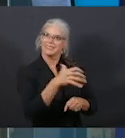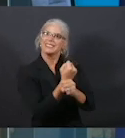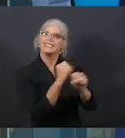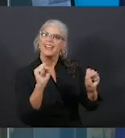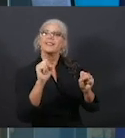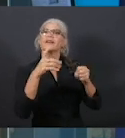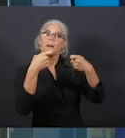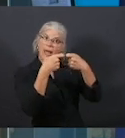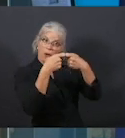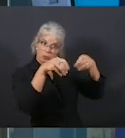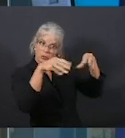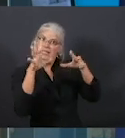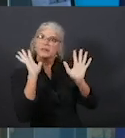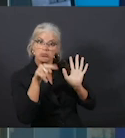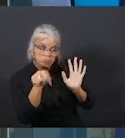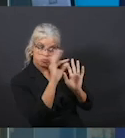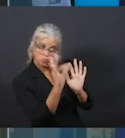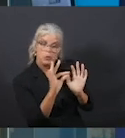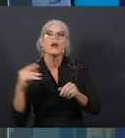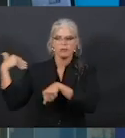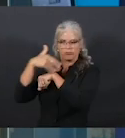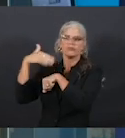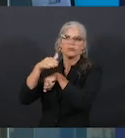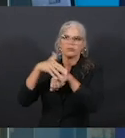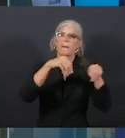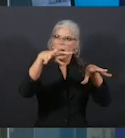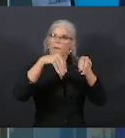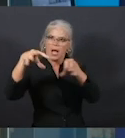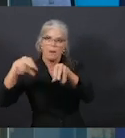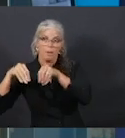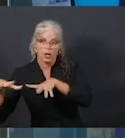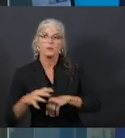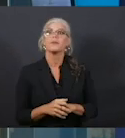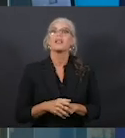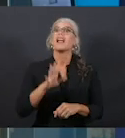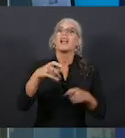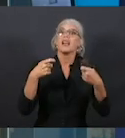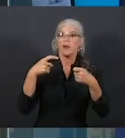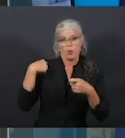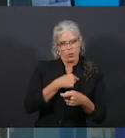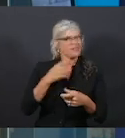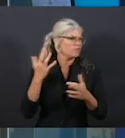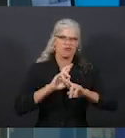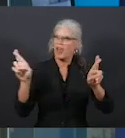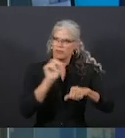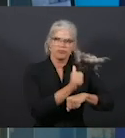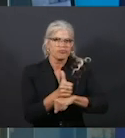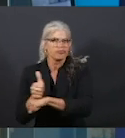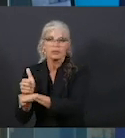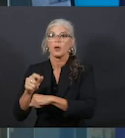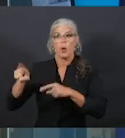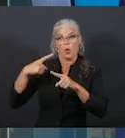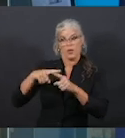all local governments, all utility companies to utilize these resources. Once the storm passes,